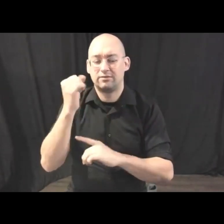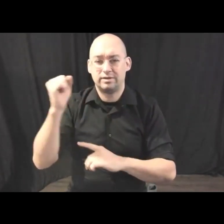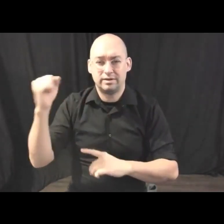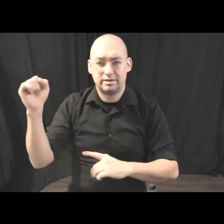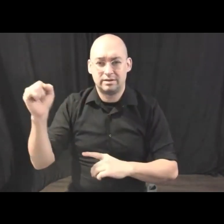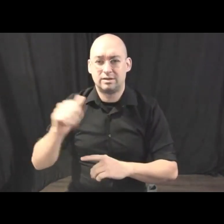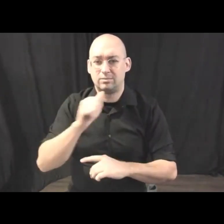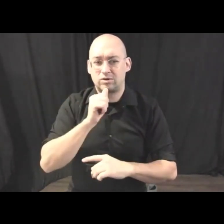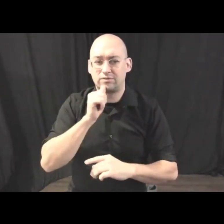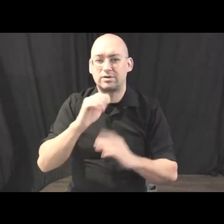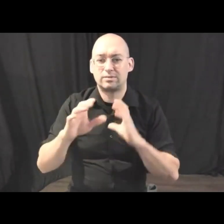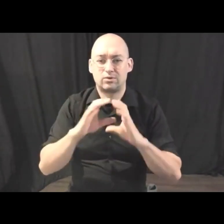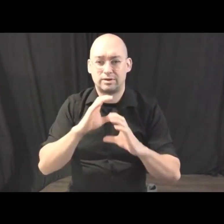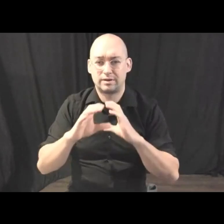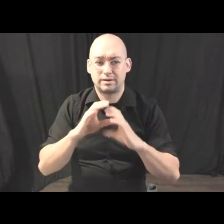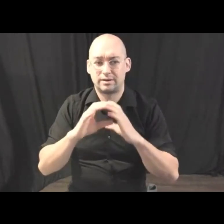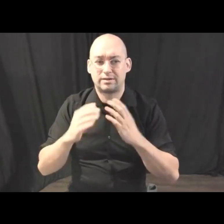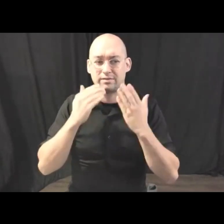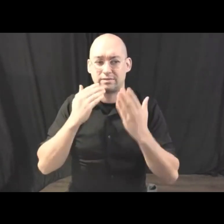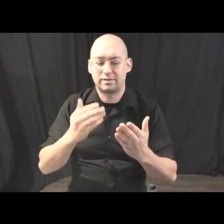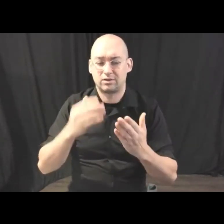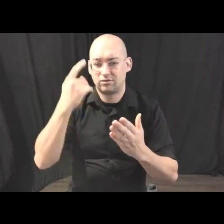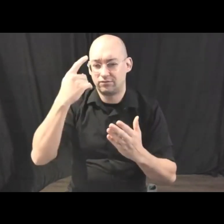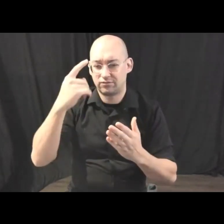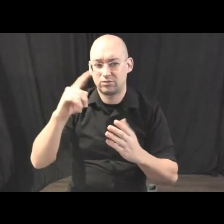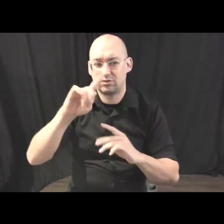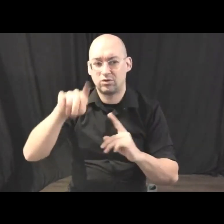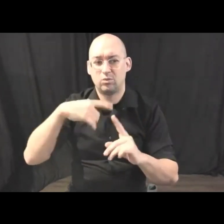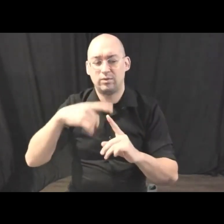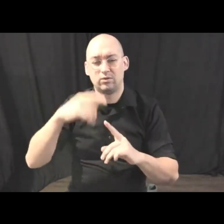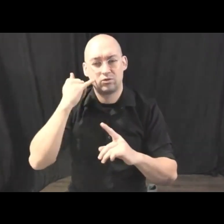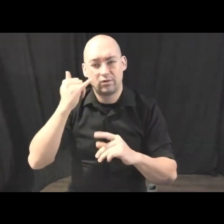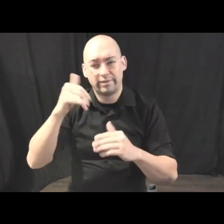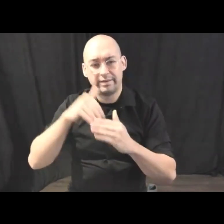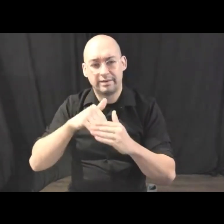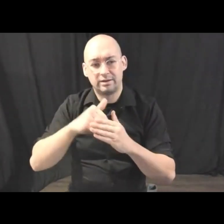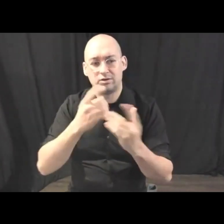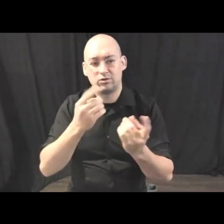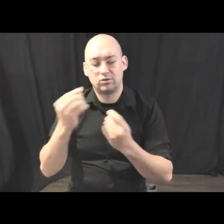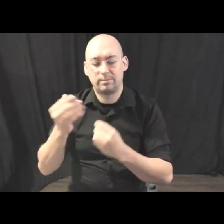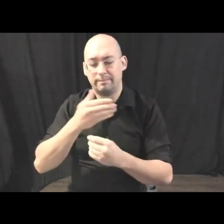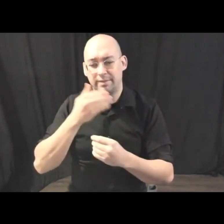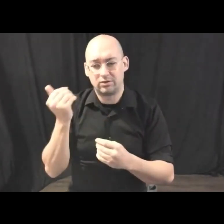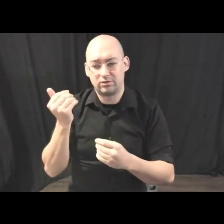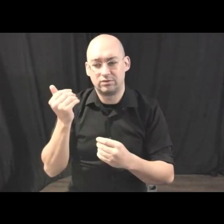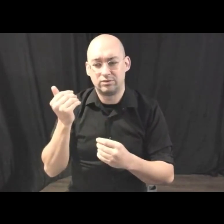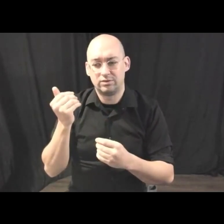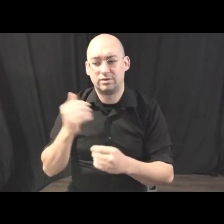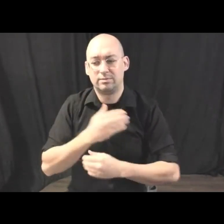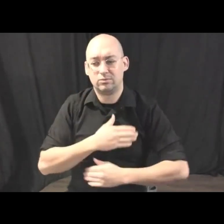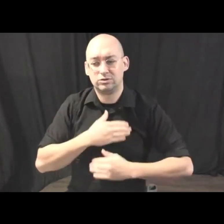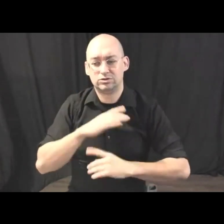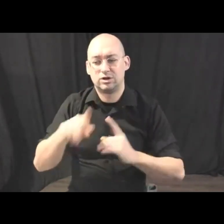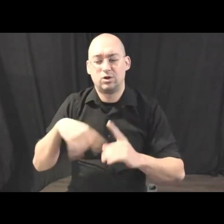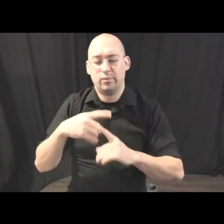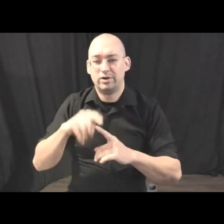privately communicating. I want to thank you for when you were calling us in to do better, to do more. Appreciate when you don't call us out, because I